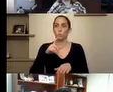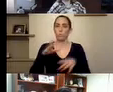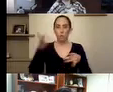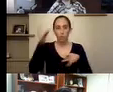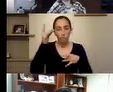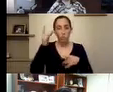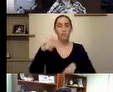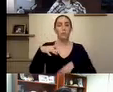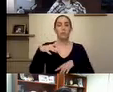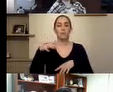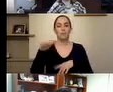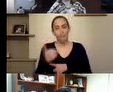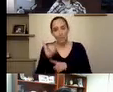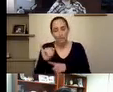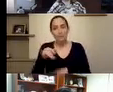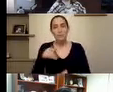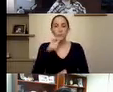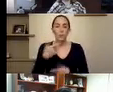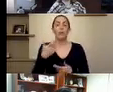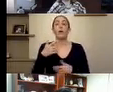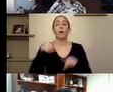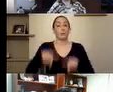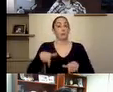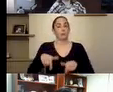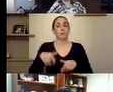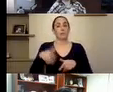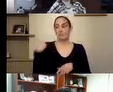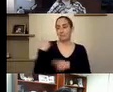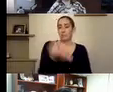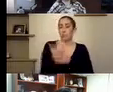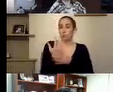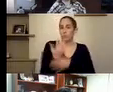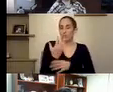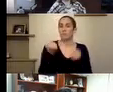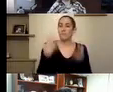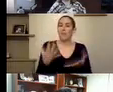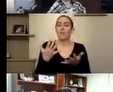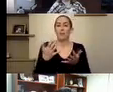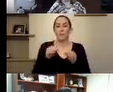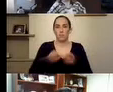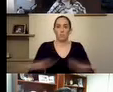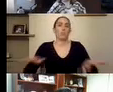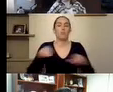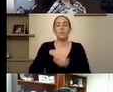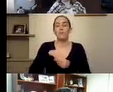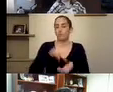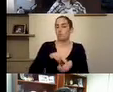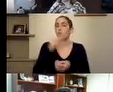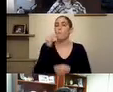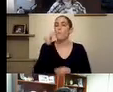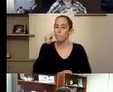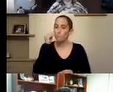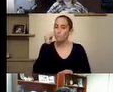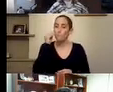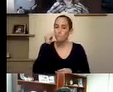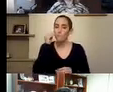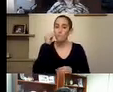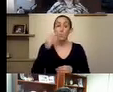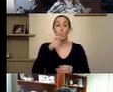We had a lot of nursing home outbreaks in the spring, which is a very